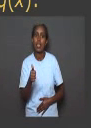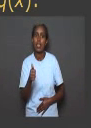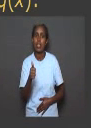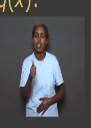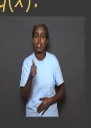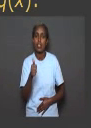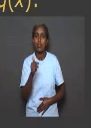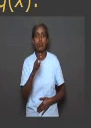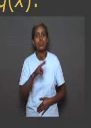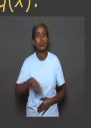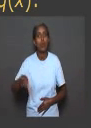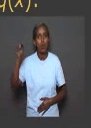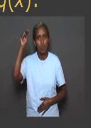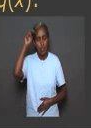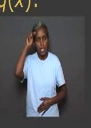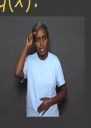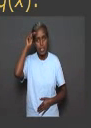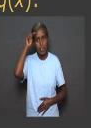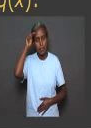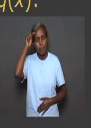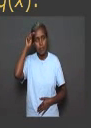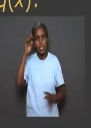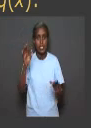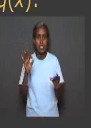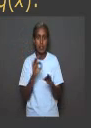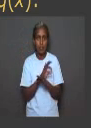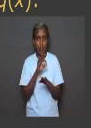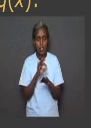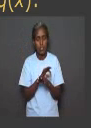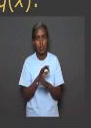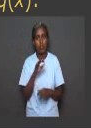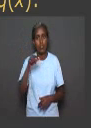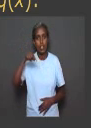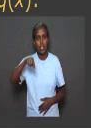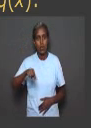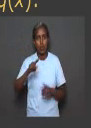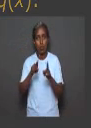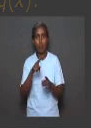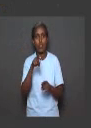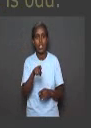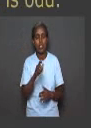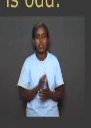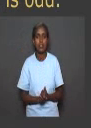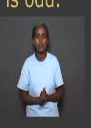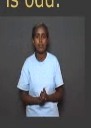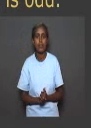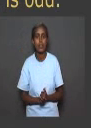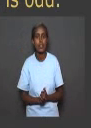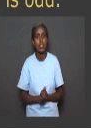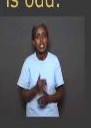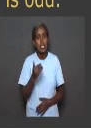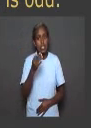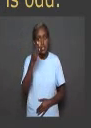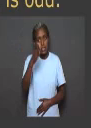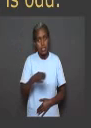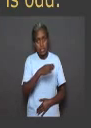the power of n is a factor of q of x, then the